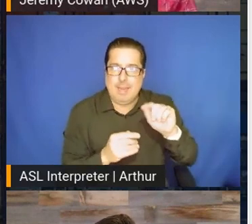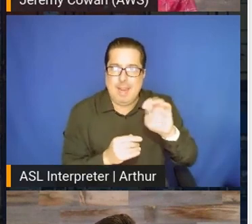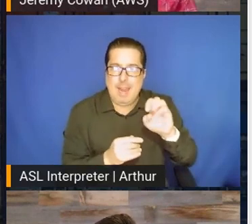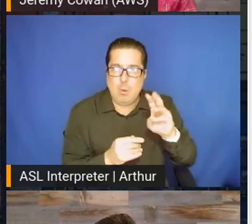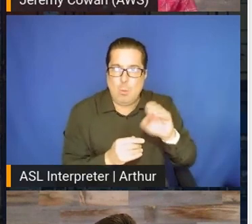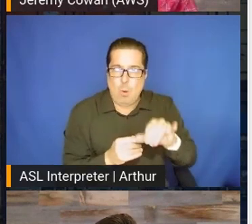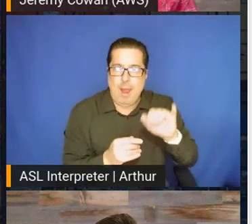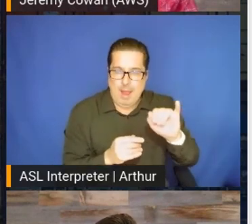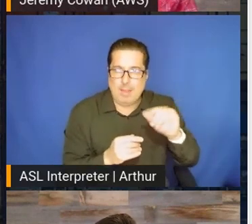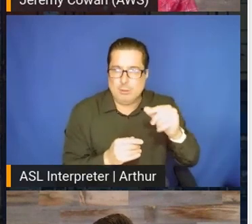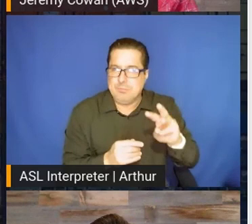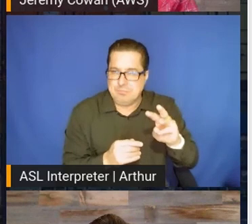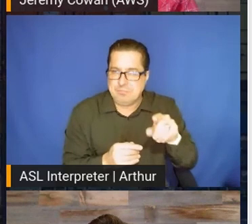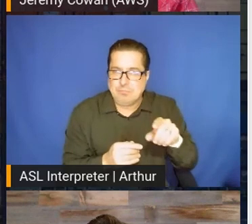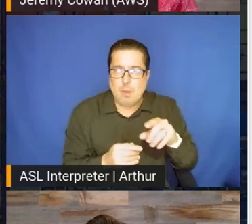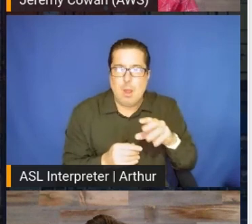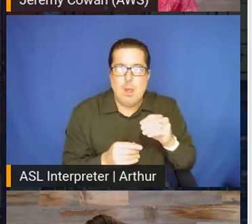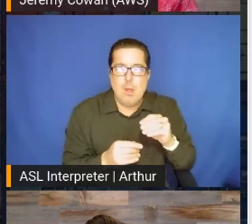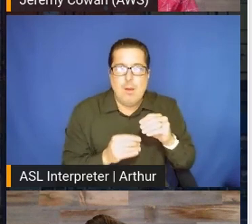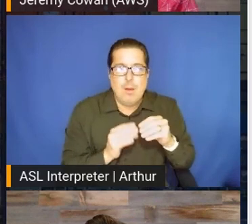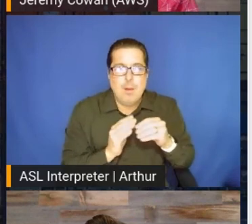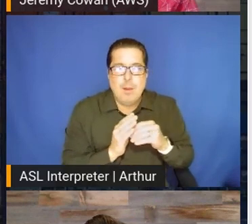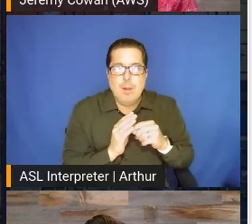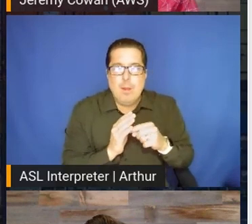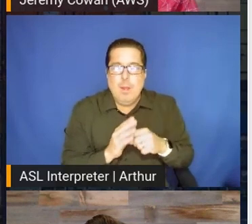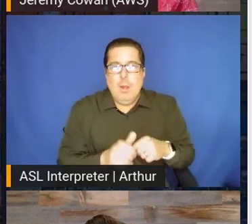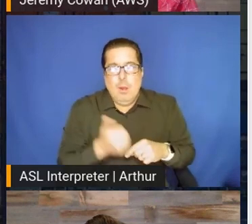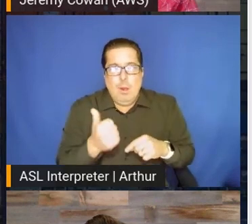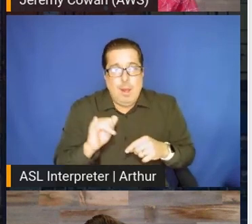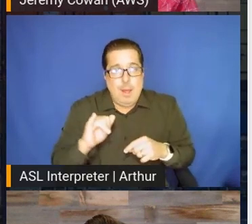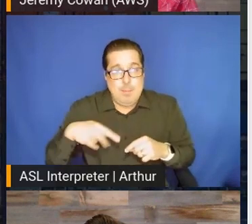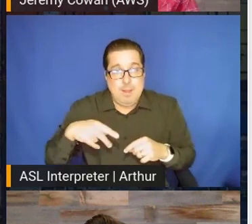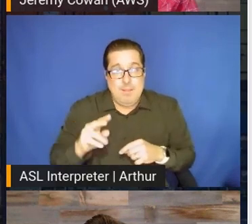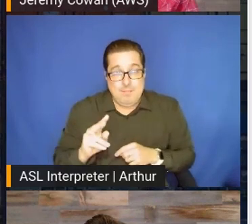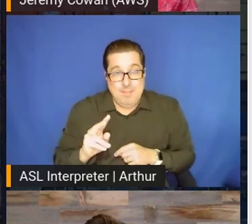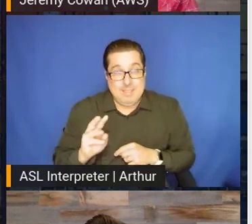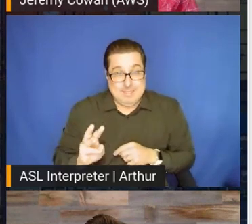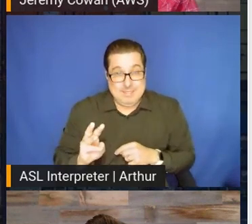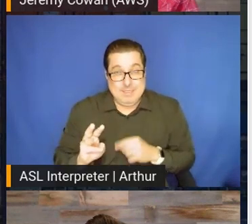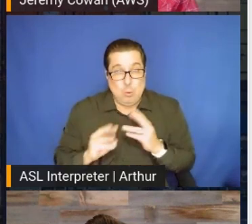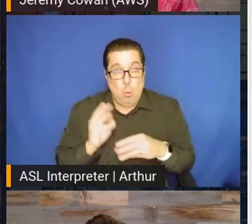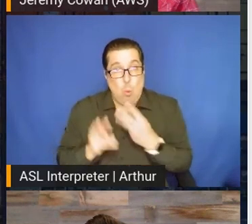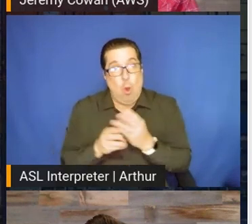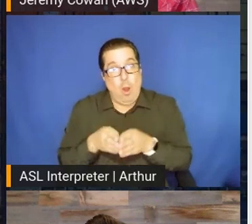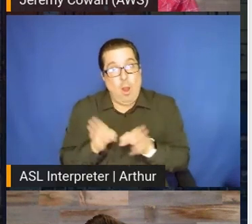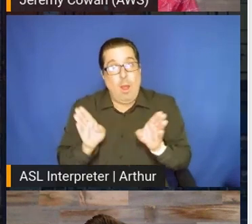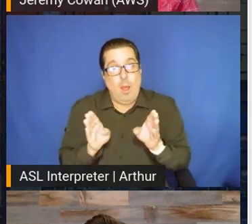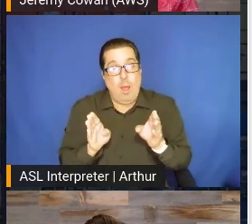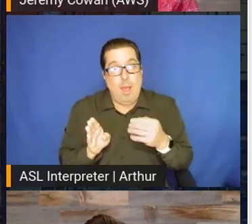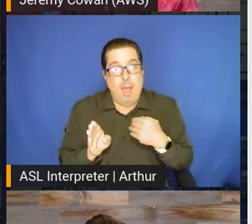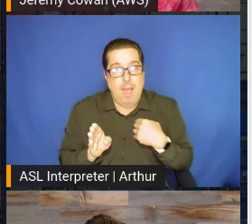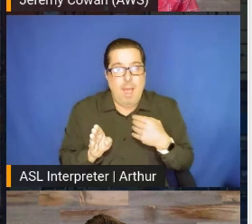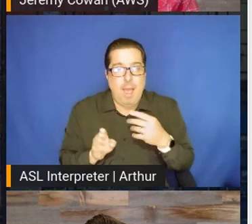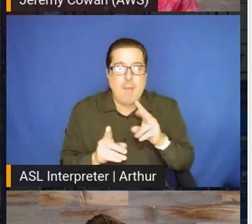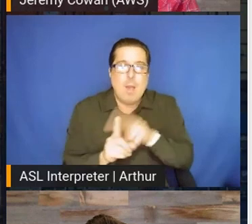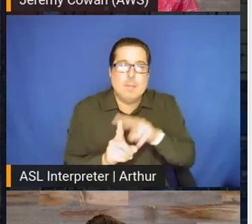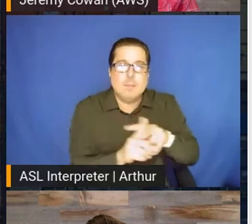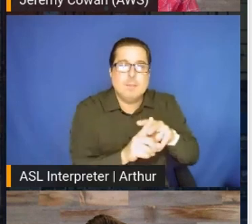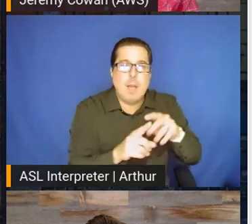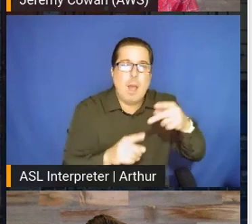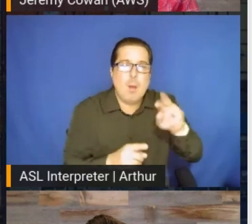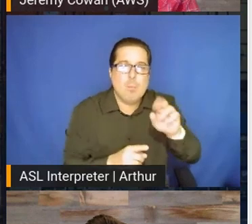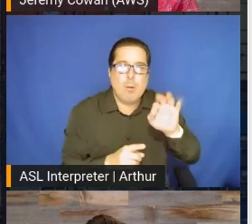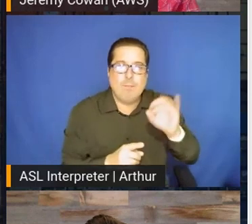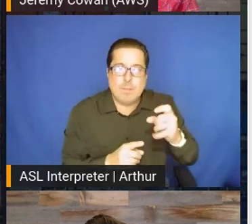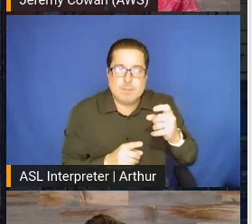delegation. Within IPv6 world, we have /80 prefixes that can be assigned to the node.